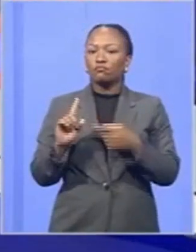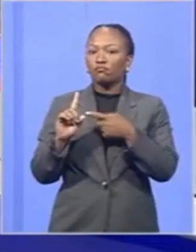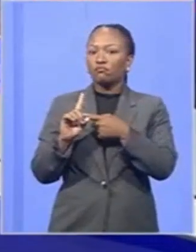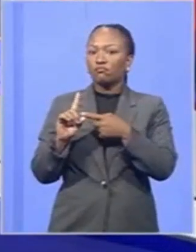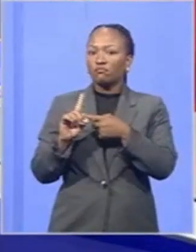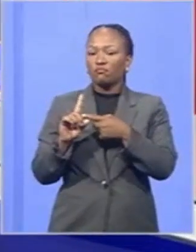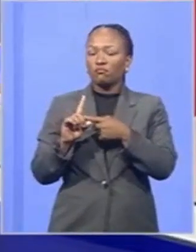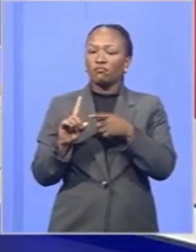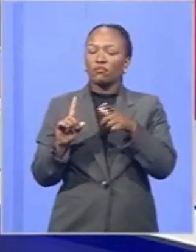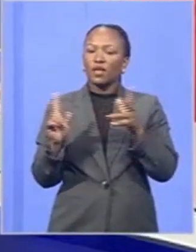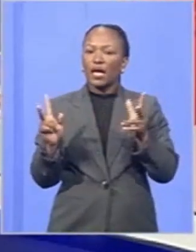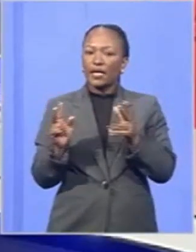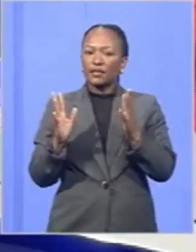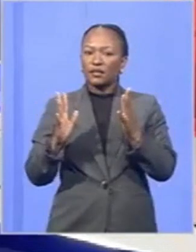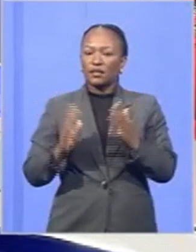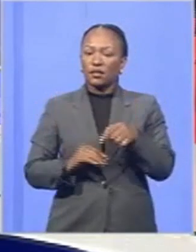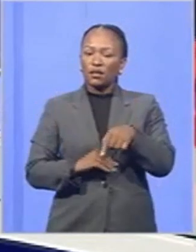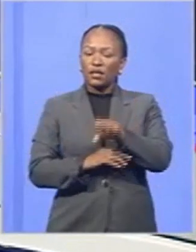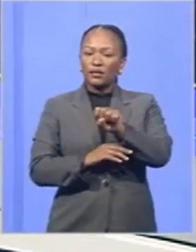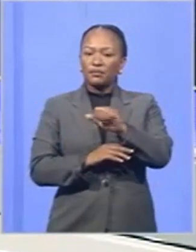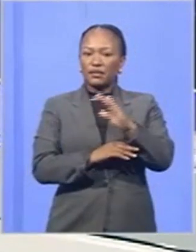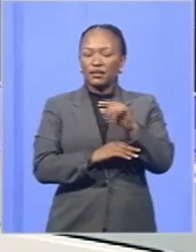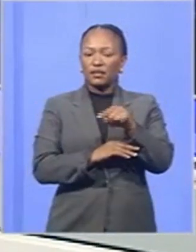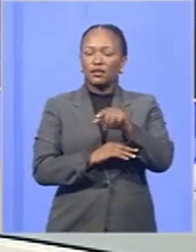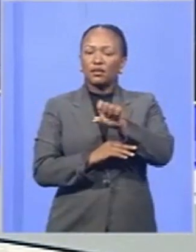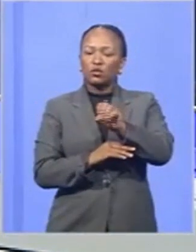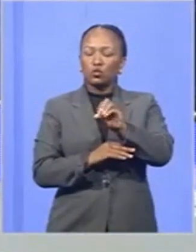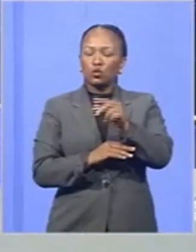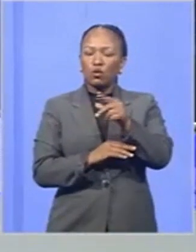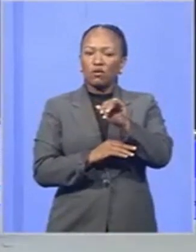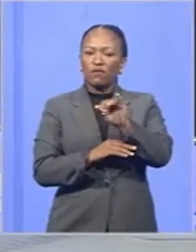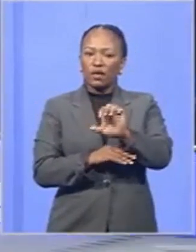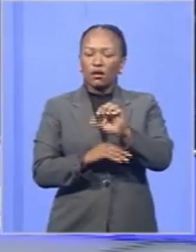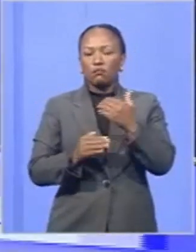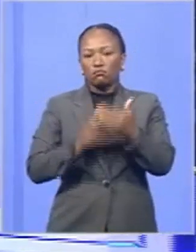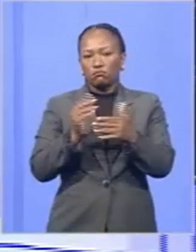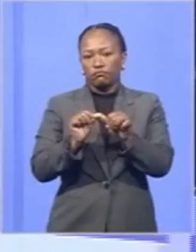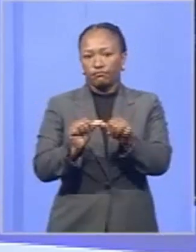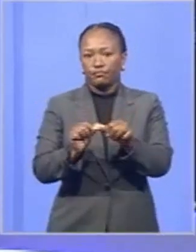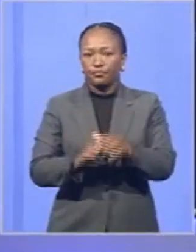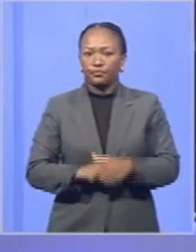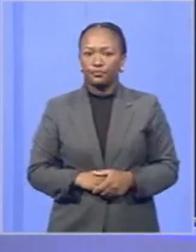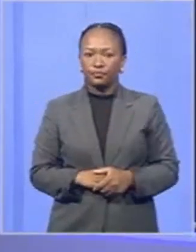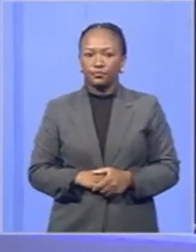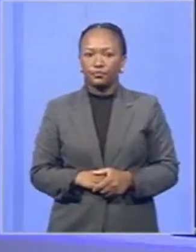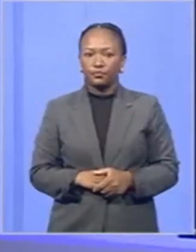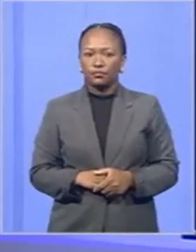wa ditaba tsa matjhaba kwano ho SABC e leng Sophie Mokoena. Re atela pele.